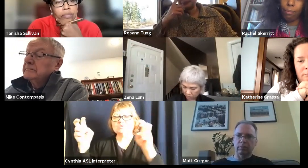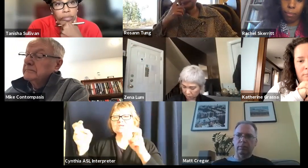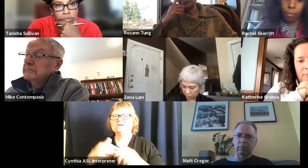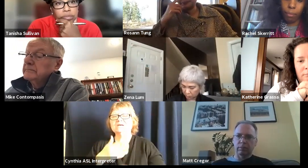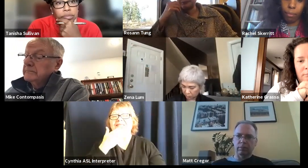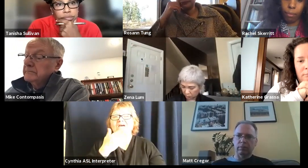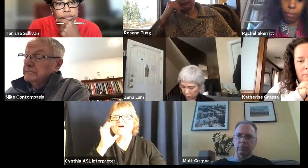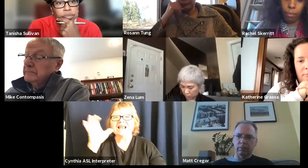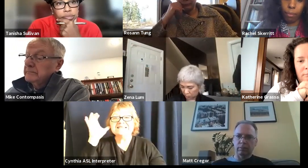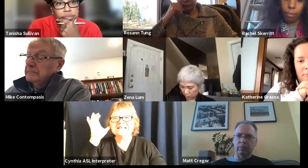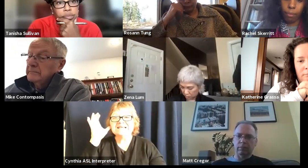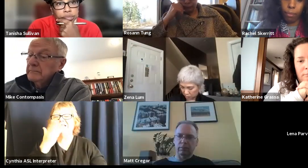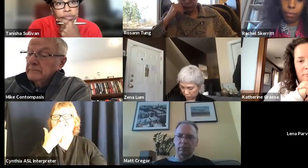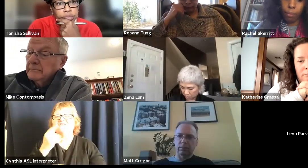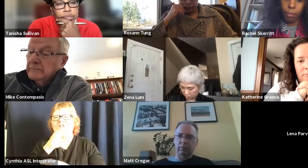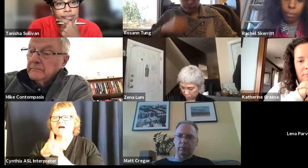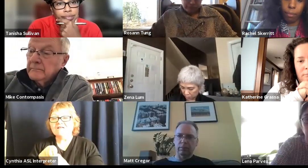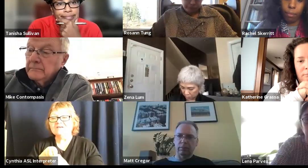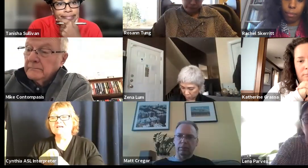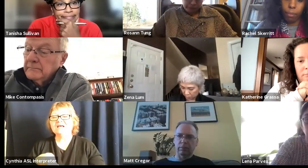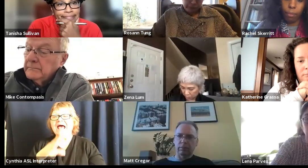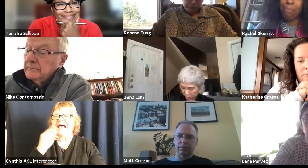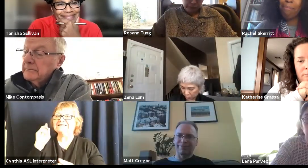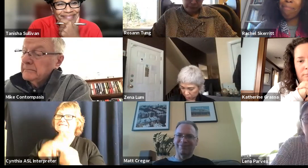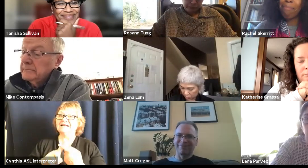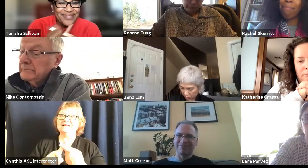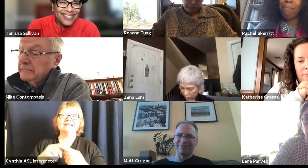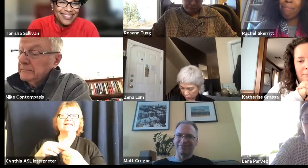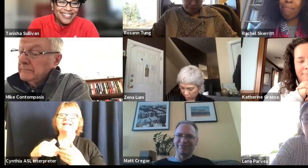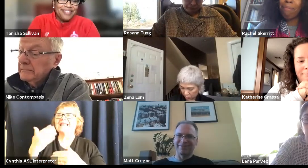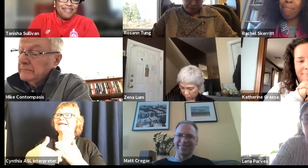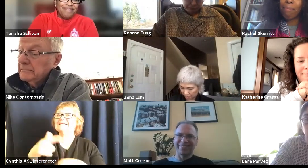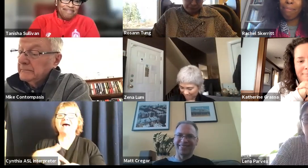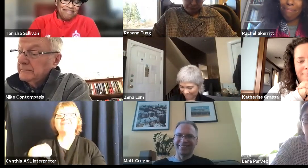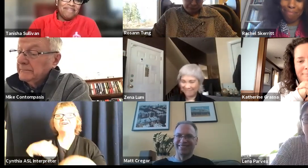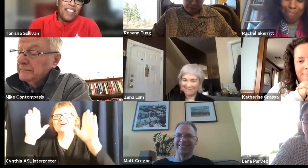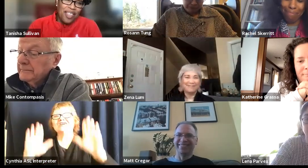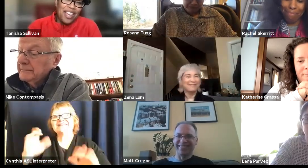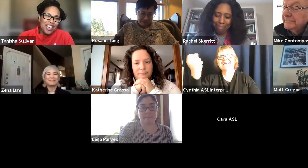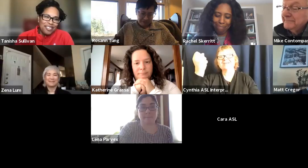Thanks for being part of this. And until next time, hey, have a great Saturday, everybody.